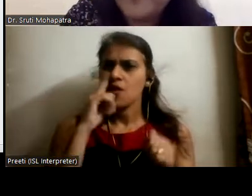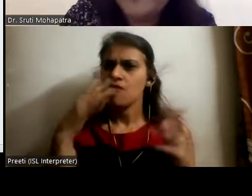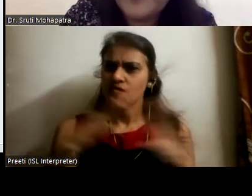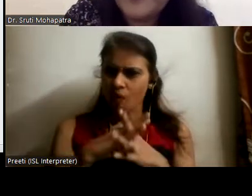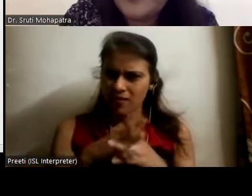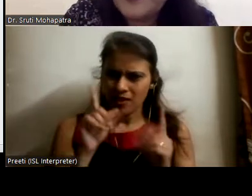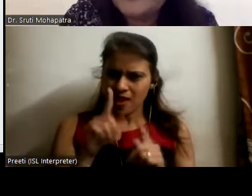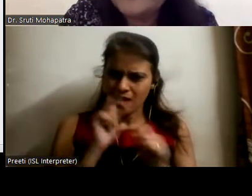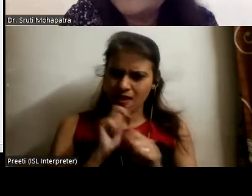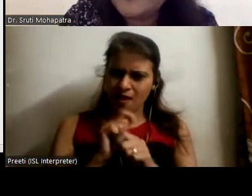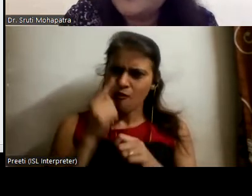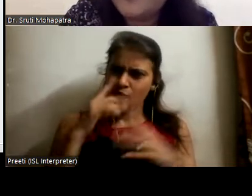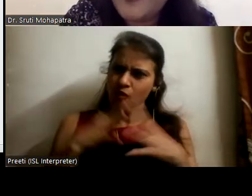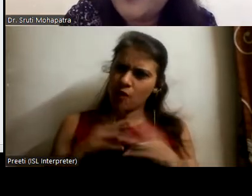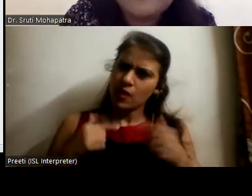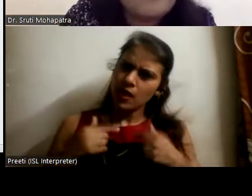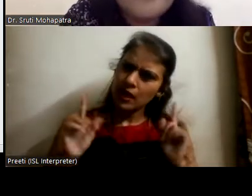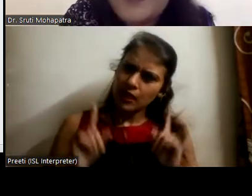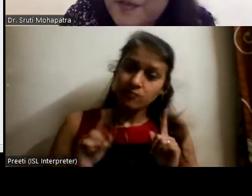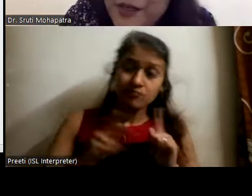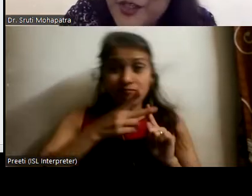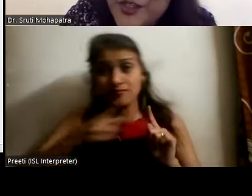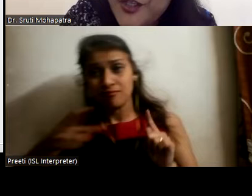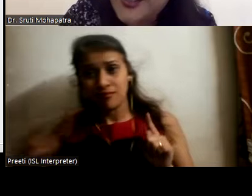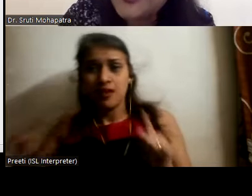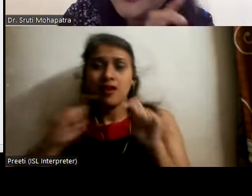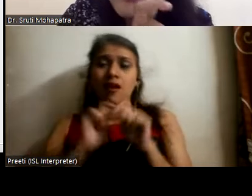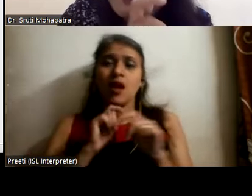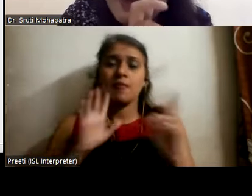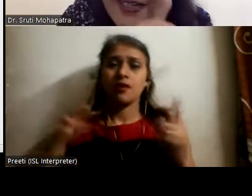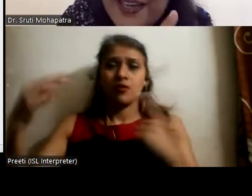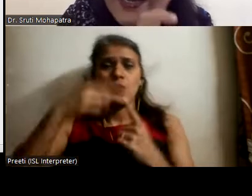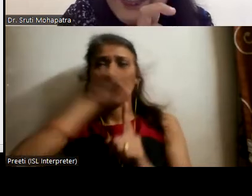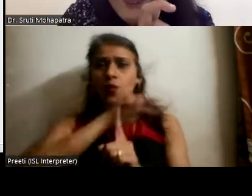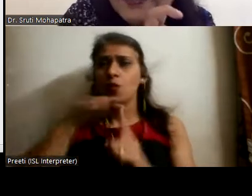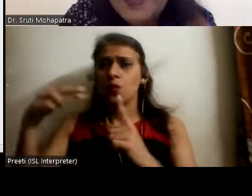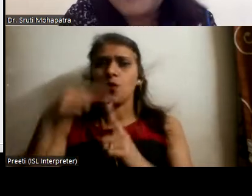play, and it is actually has many dimensions. So this